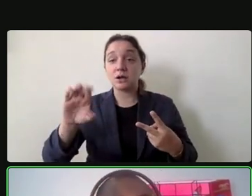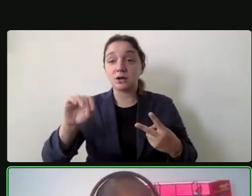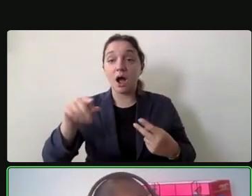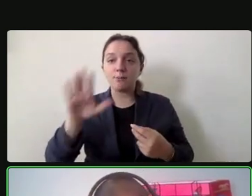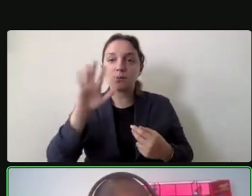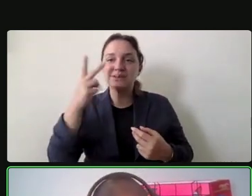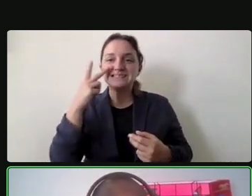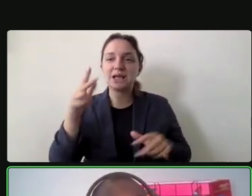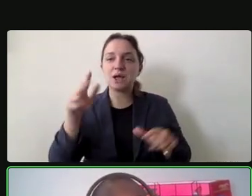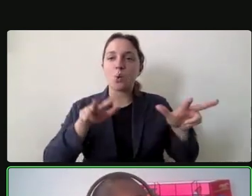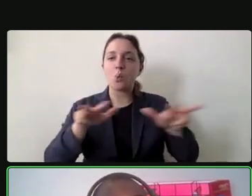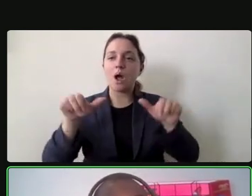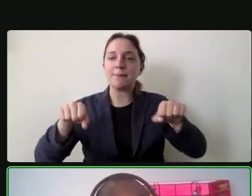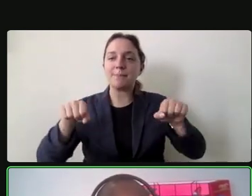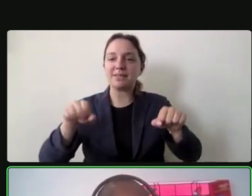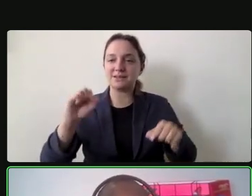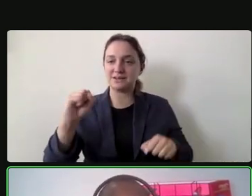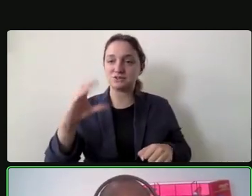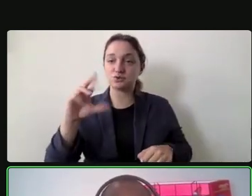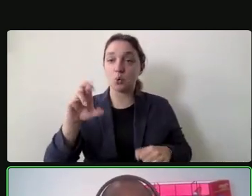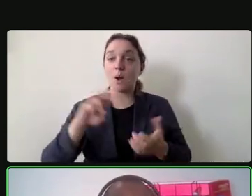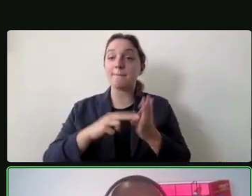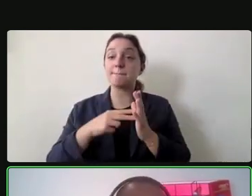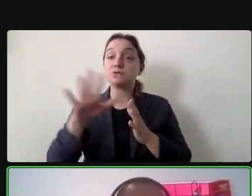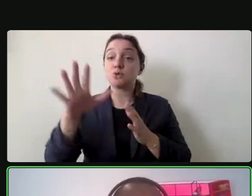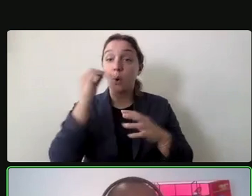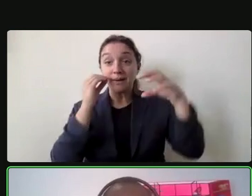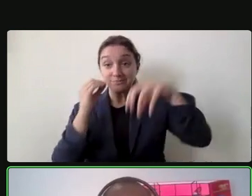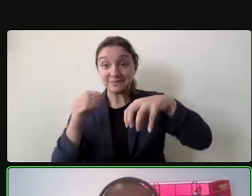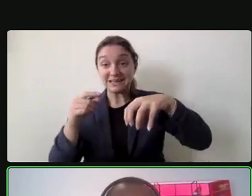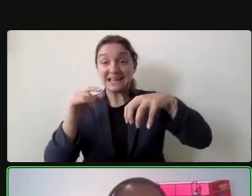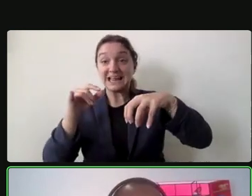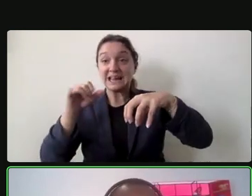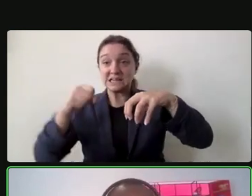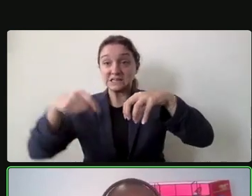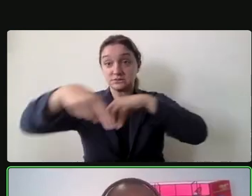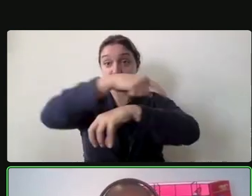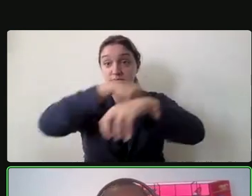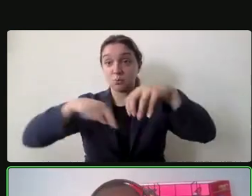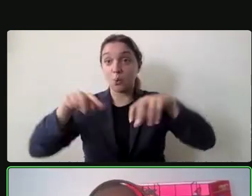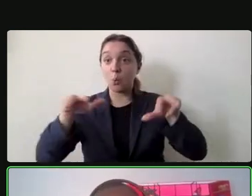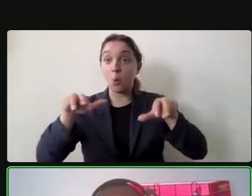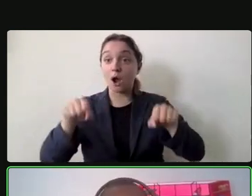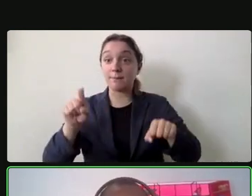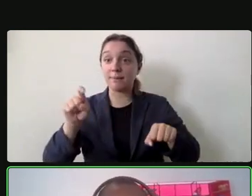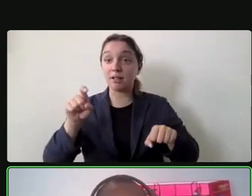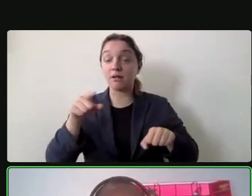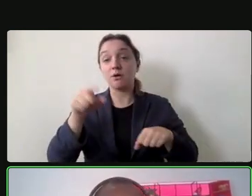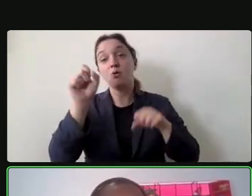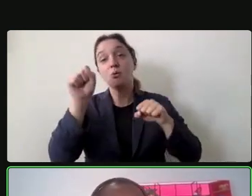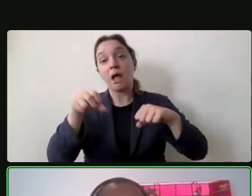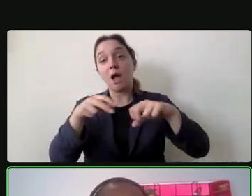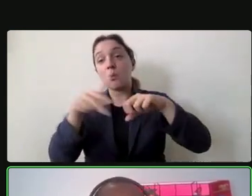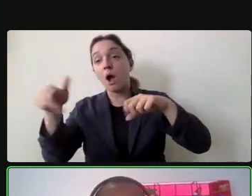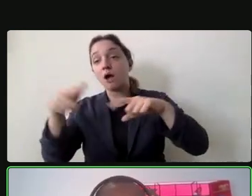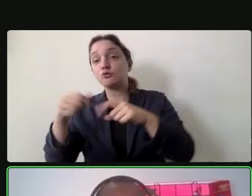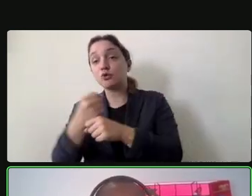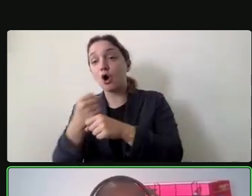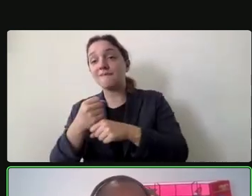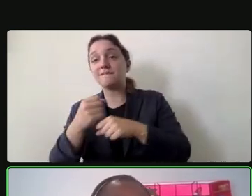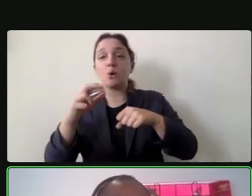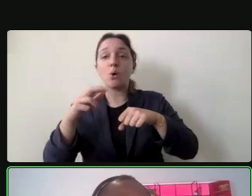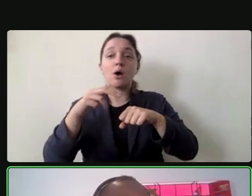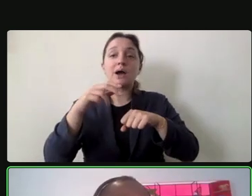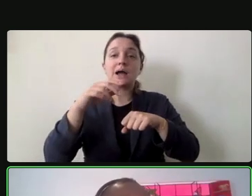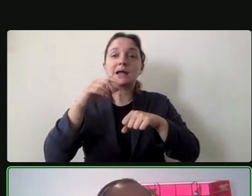or the neighborhood where your home is located? And you're like, oh, I want to buy a house and I want it to be super walkable. I want to be able to walk and get coffee in the morning or walk my